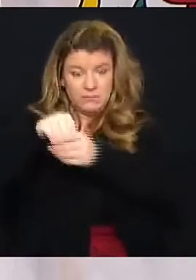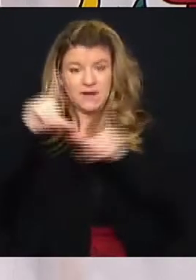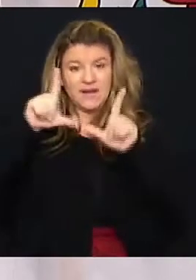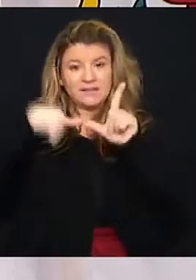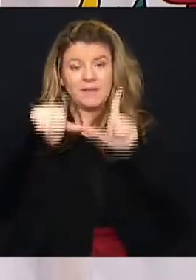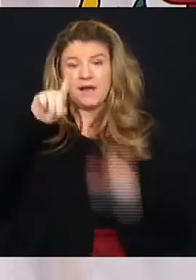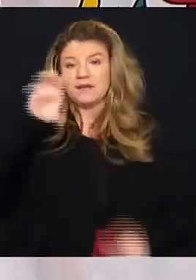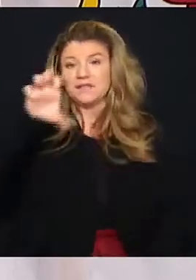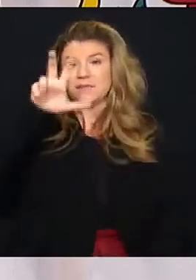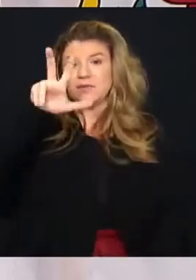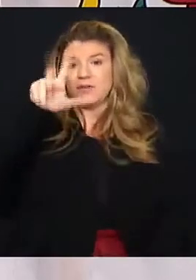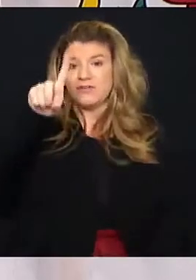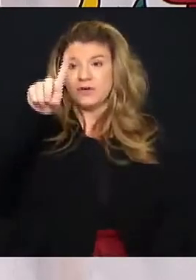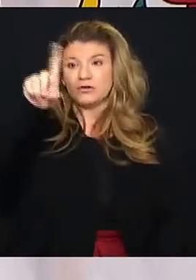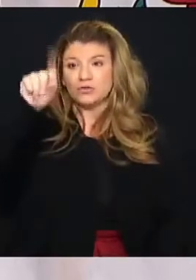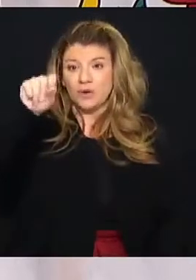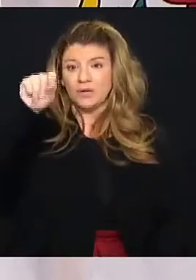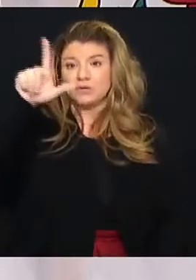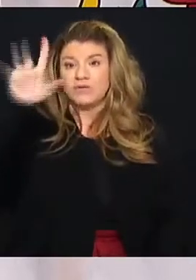December 31st,